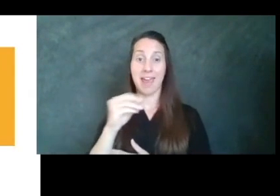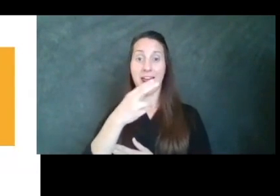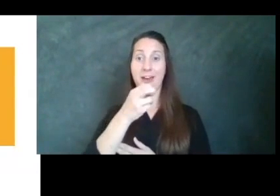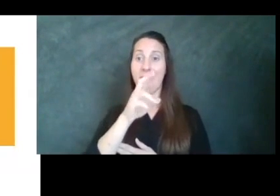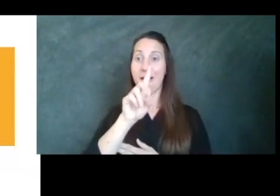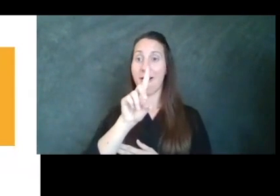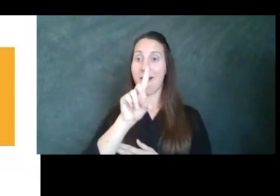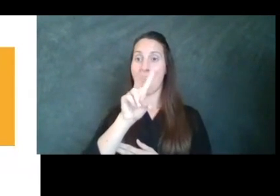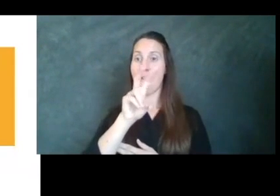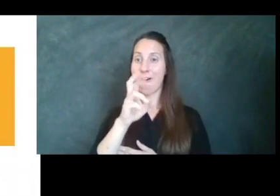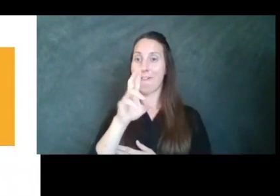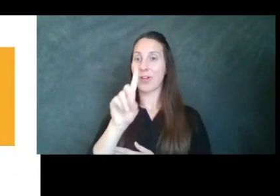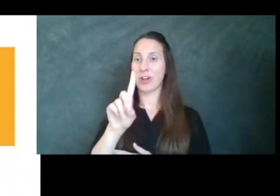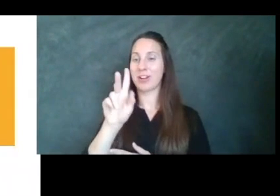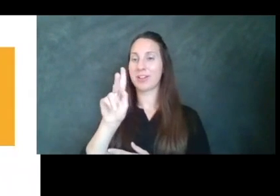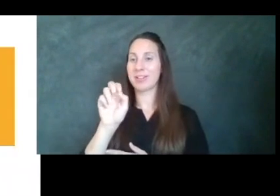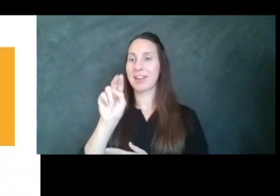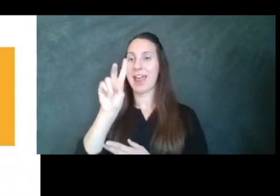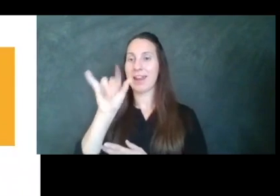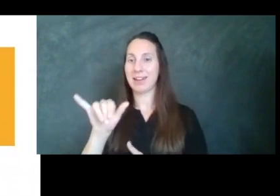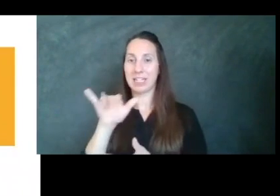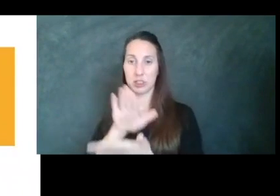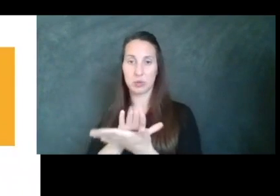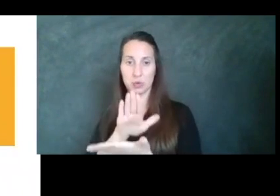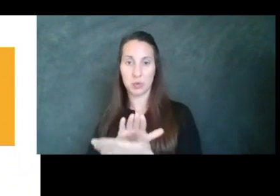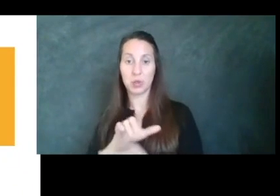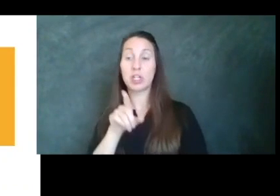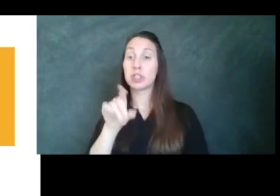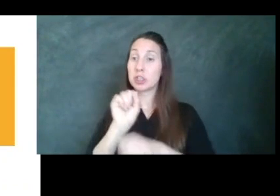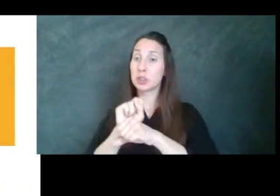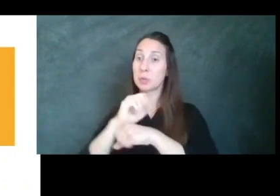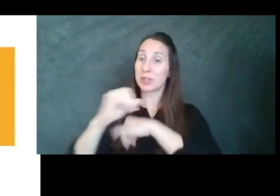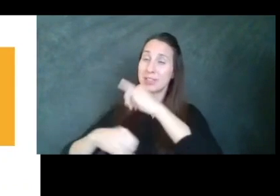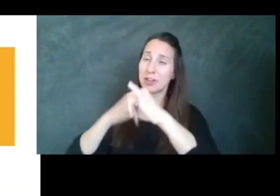on a full merit scholarship. She has worked internationally across